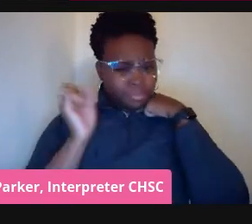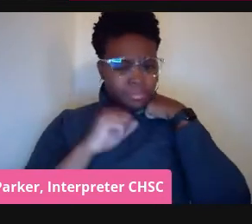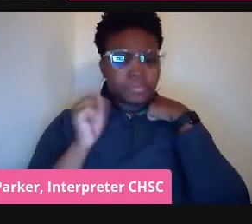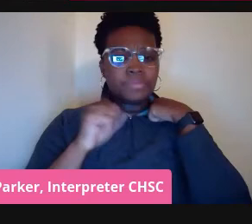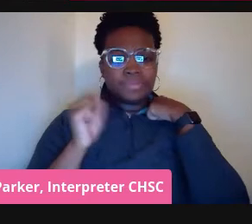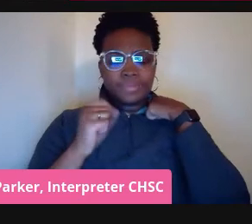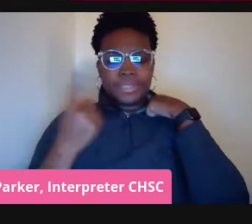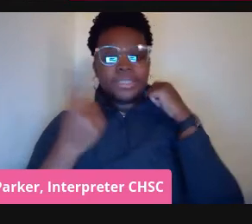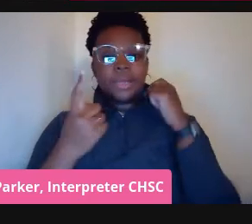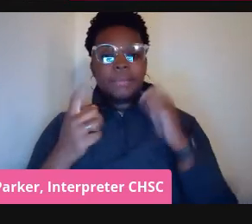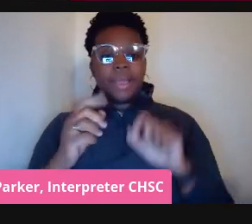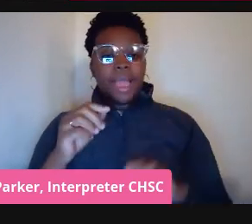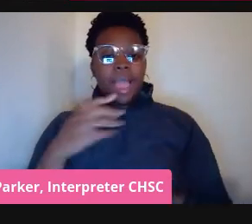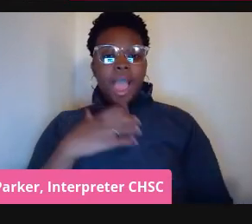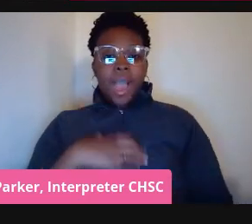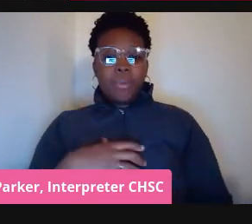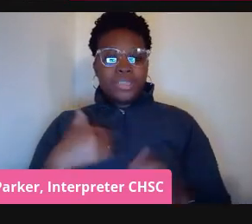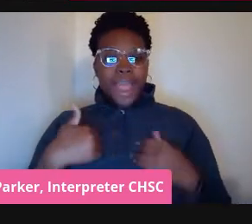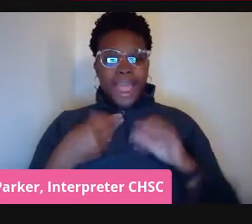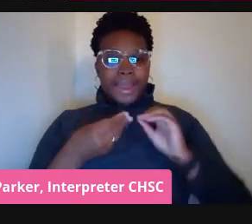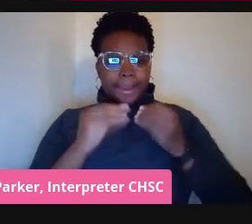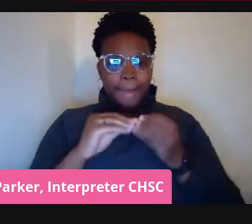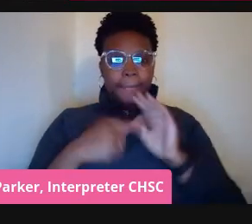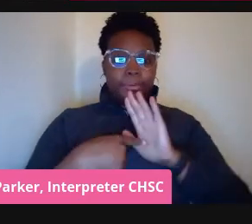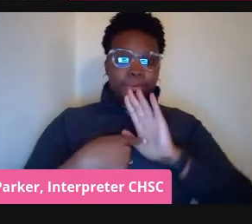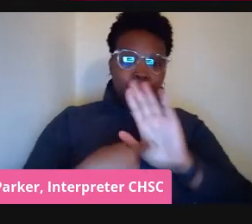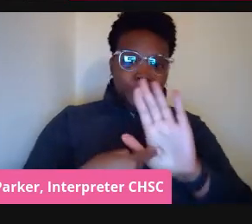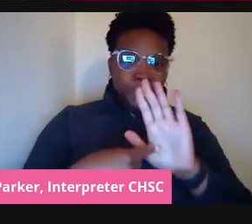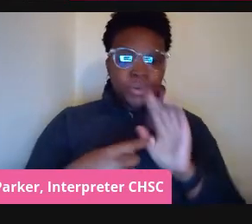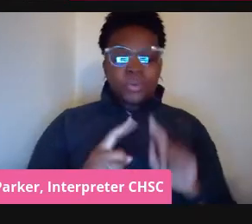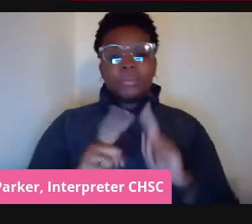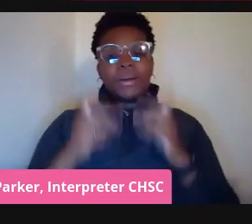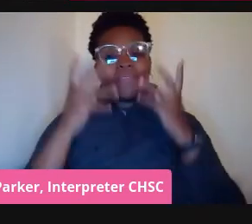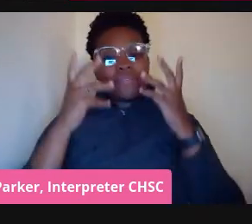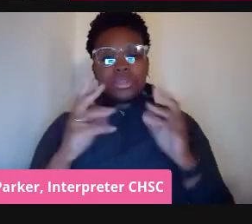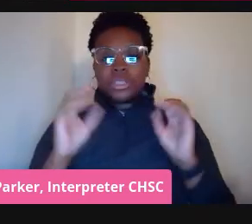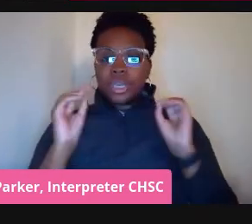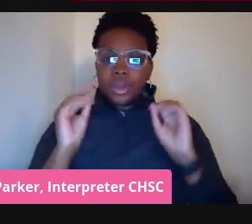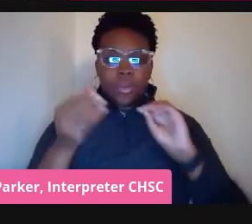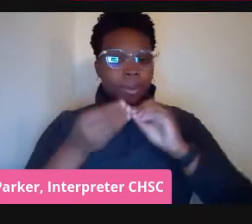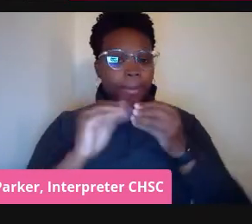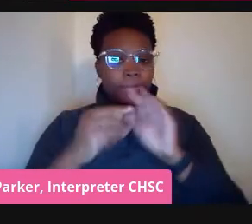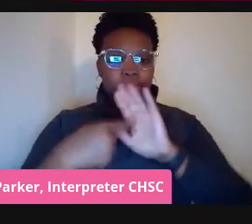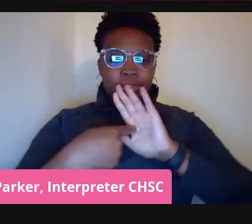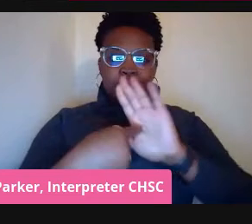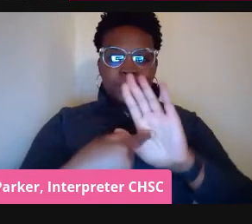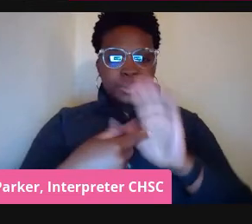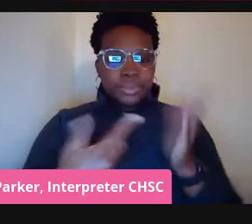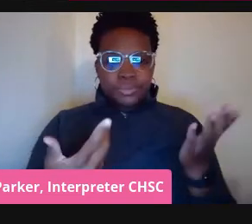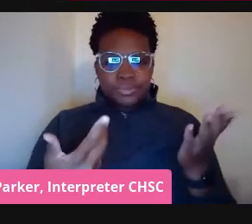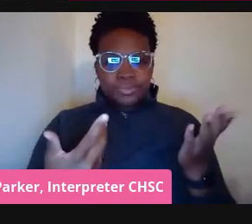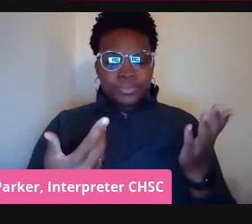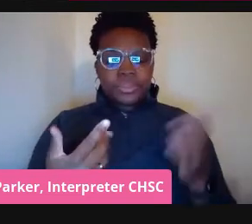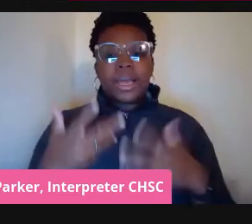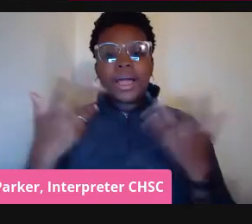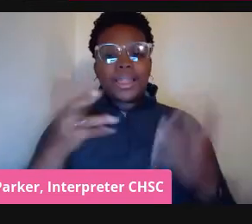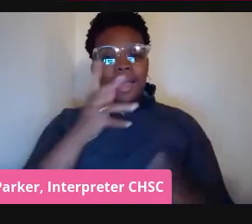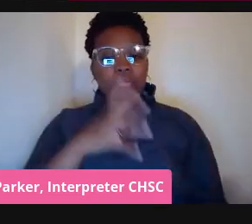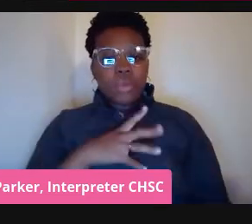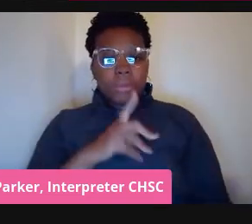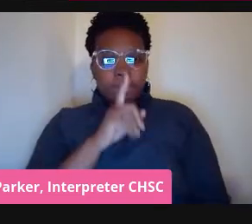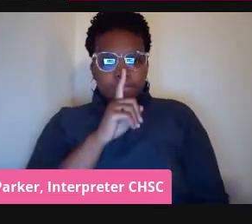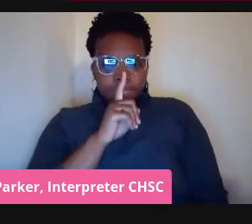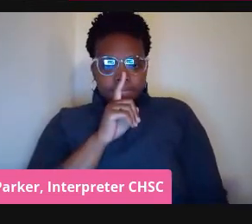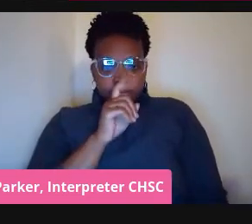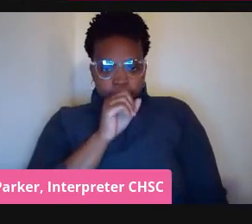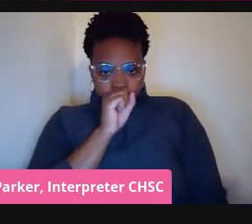wish I could present a statistic on, but unfortunately, Mallory, there's no statistic because a lot of women do not tell people